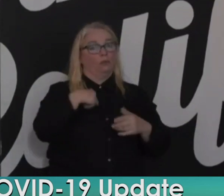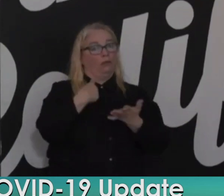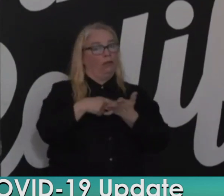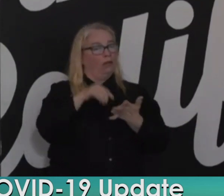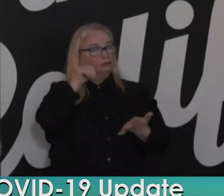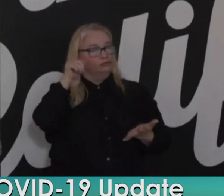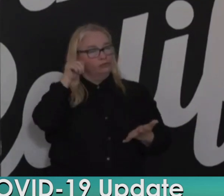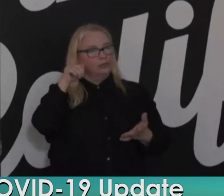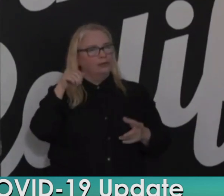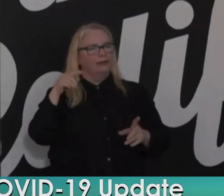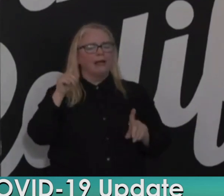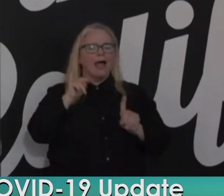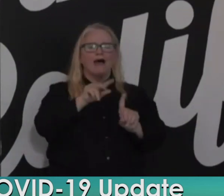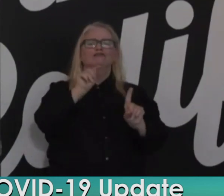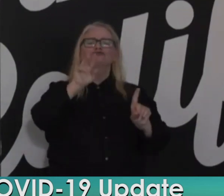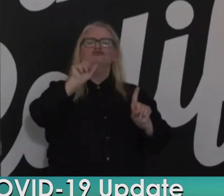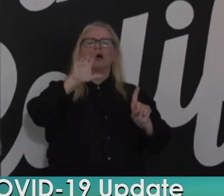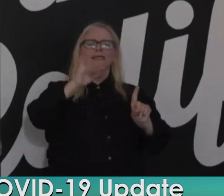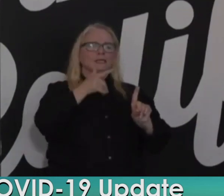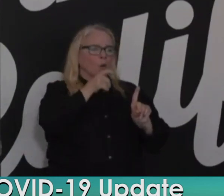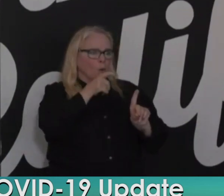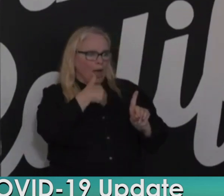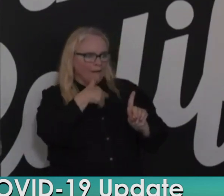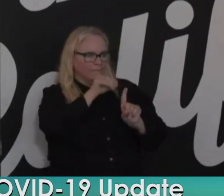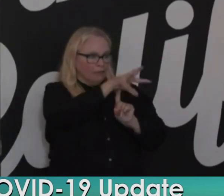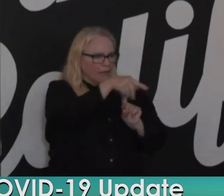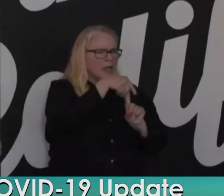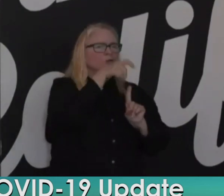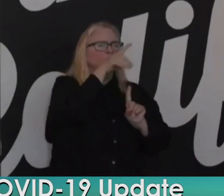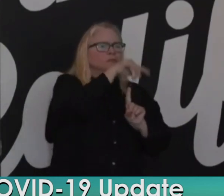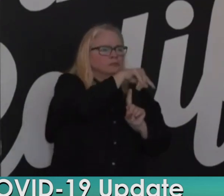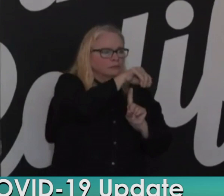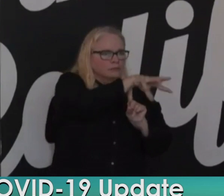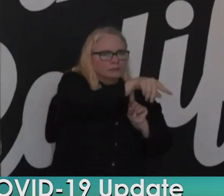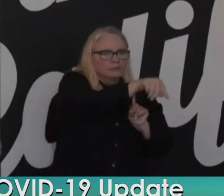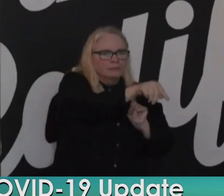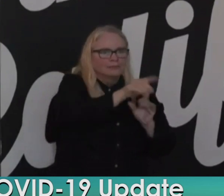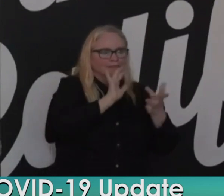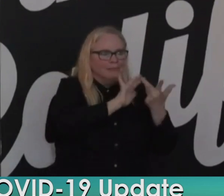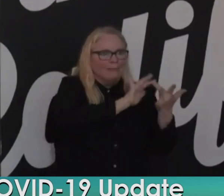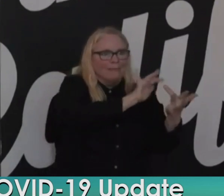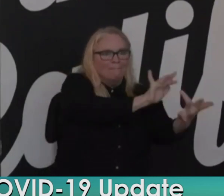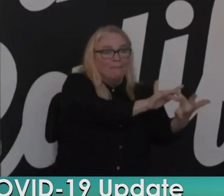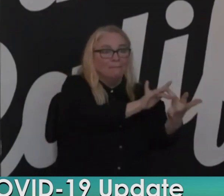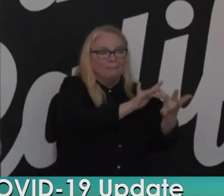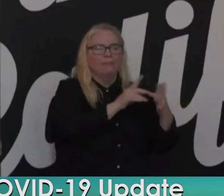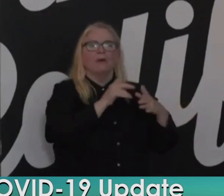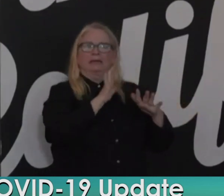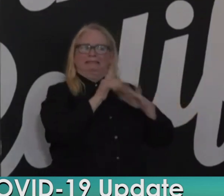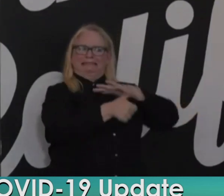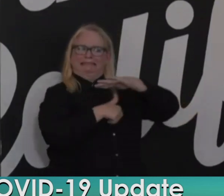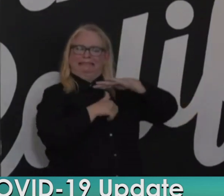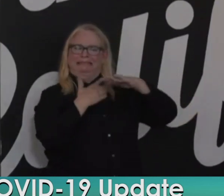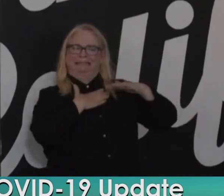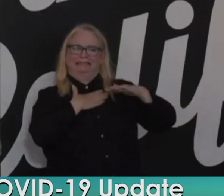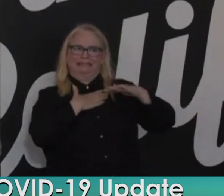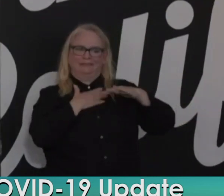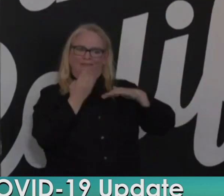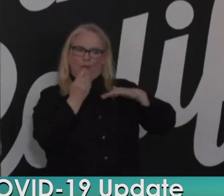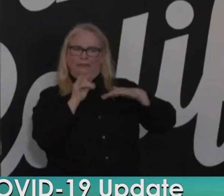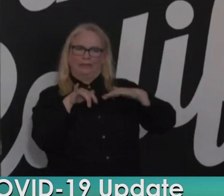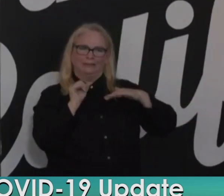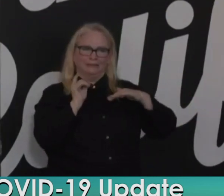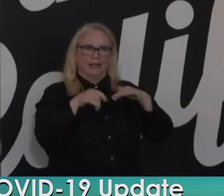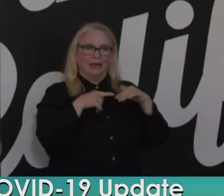to bear to begin to track, isolate, and quarantine individuals. Tomorrow, we'll have the first